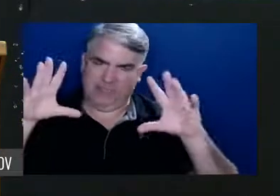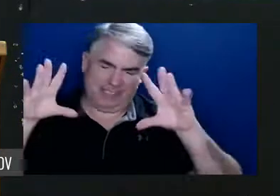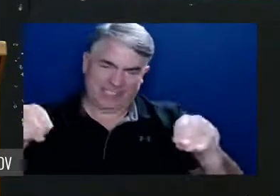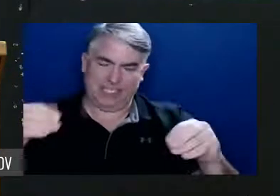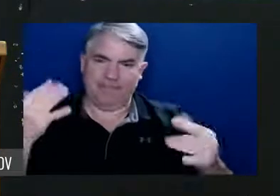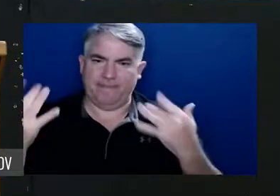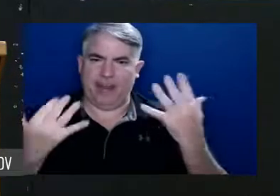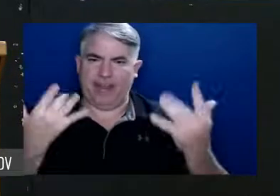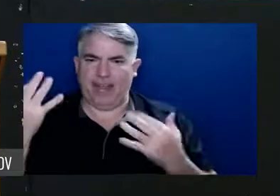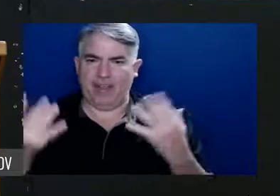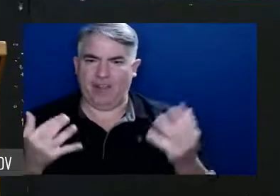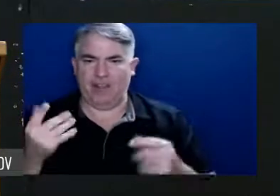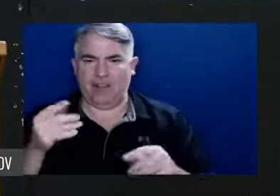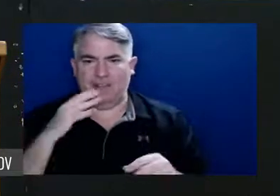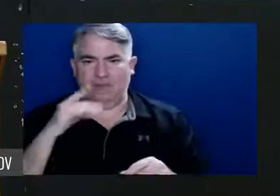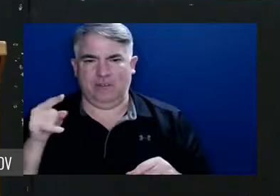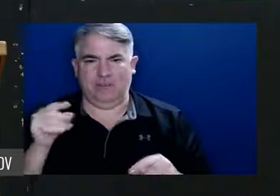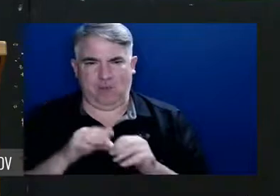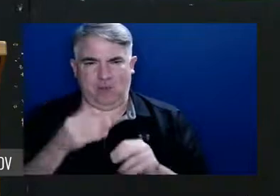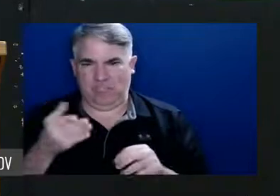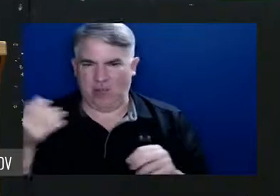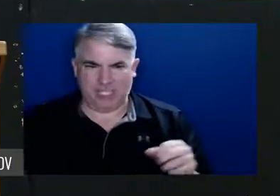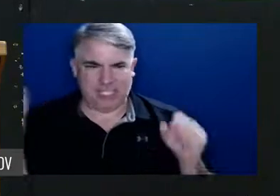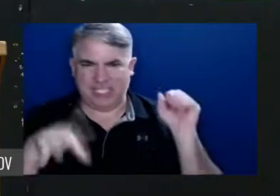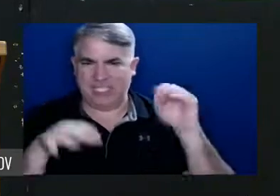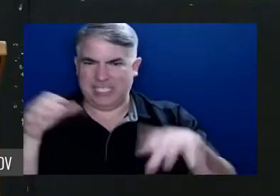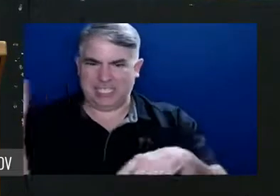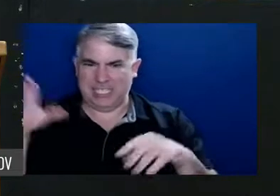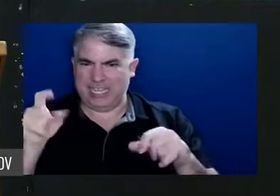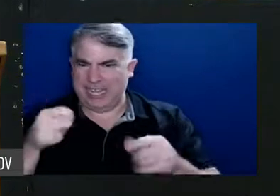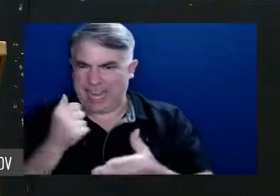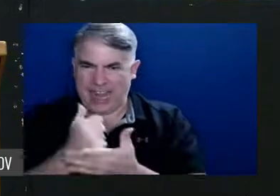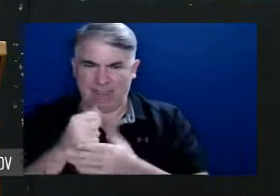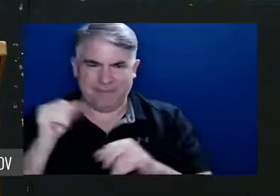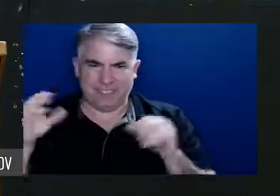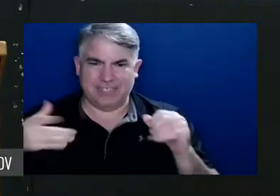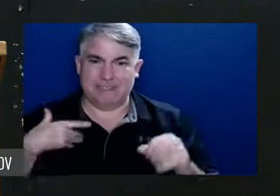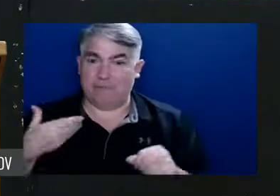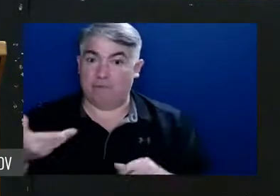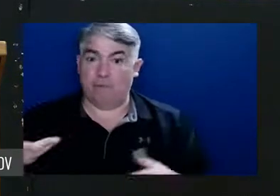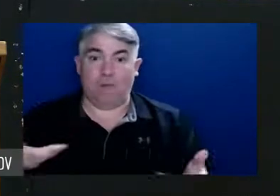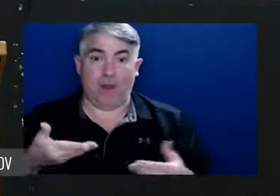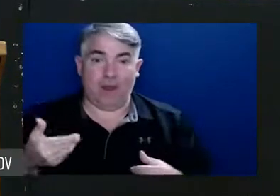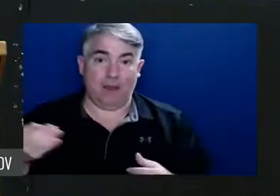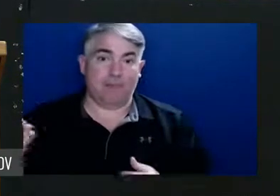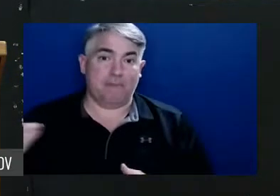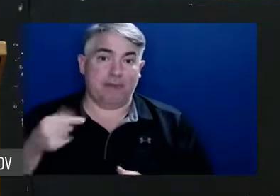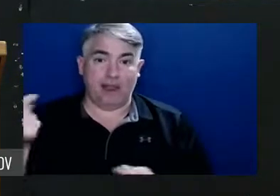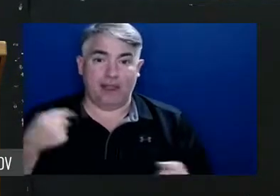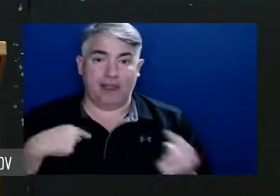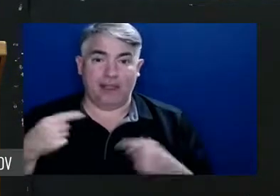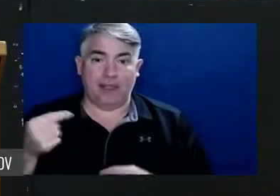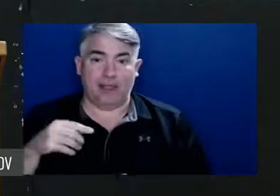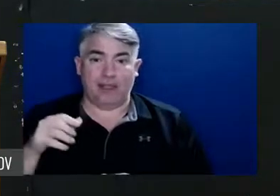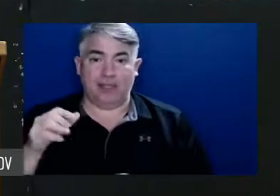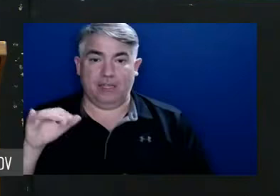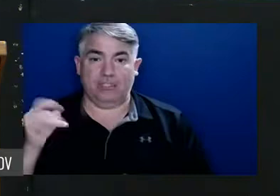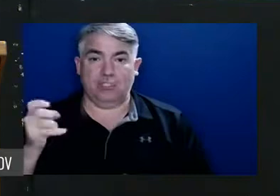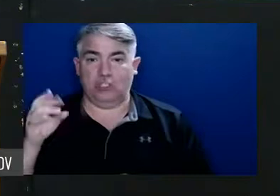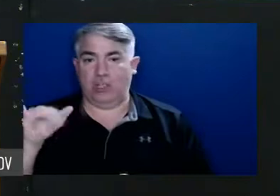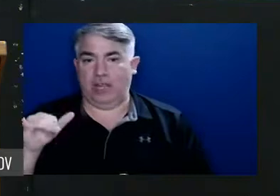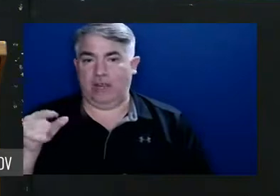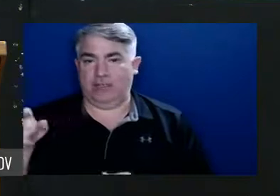fire out. And so as we welcome back Jerry McGowan's Team 1 and say thanks to Evans Quo and his